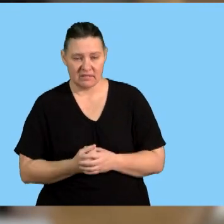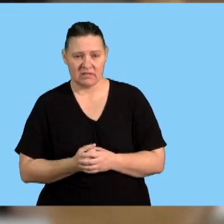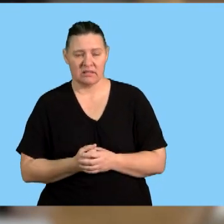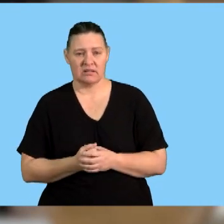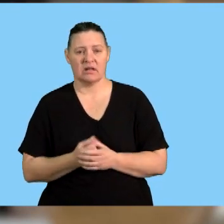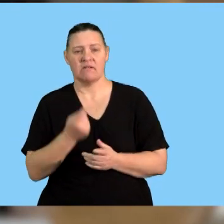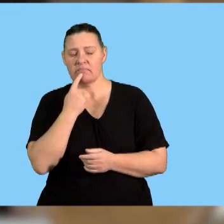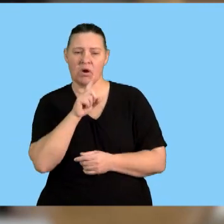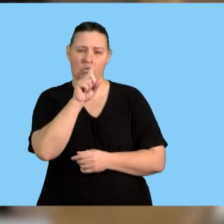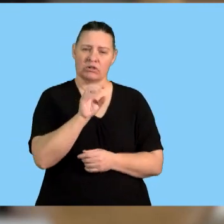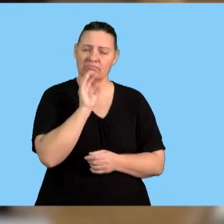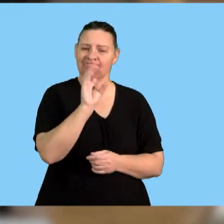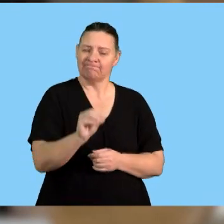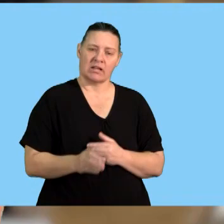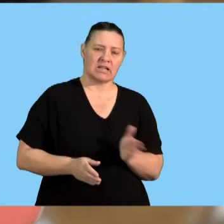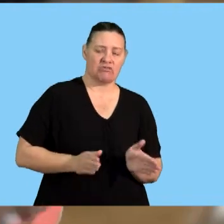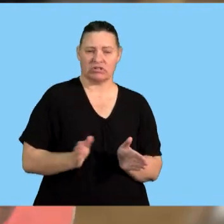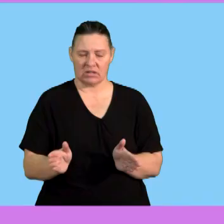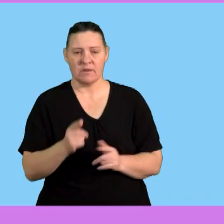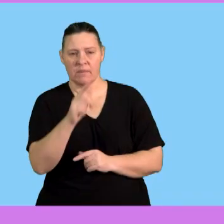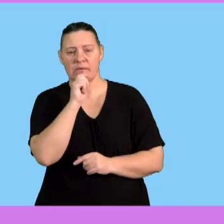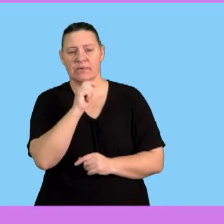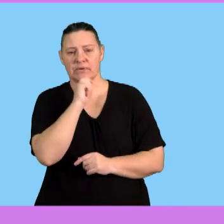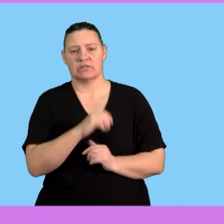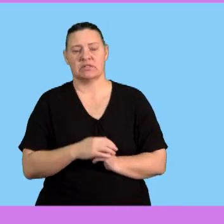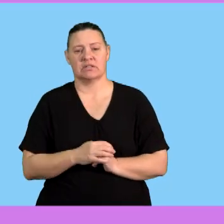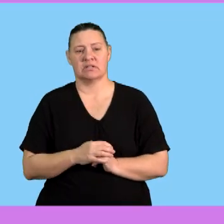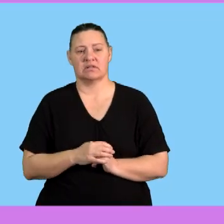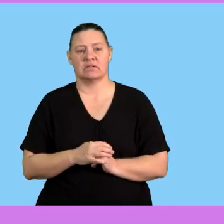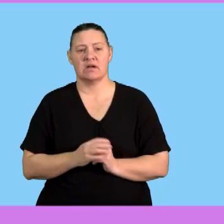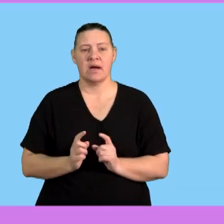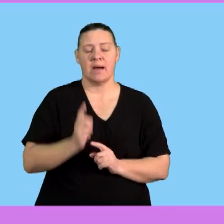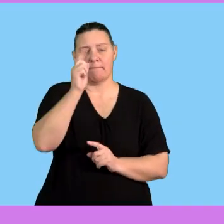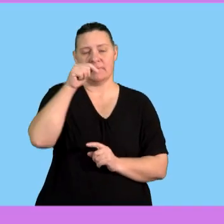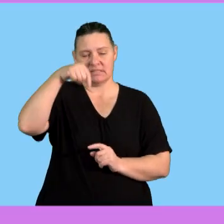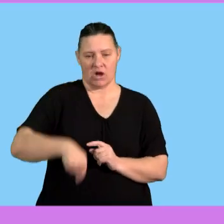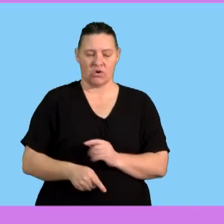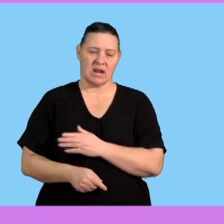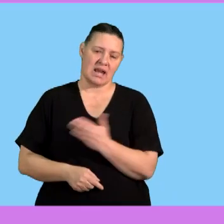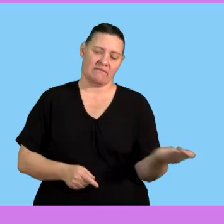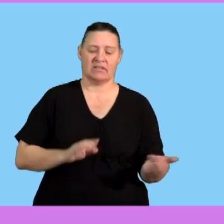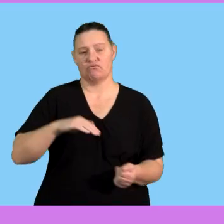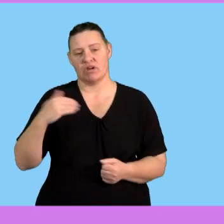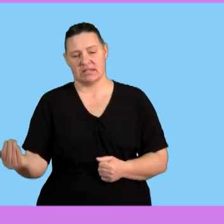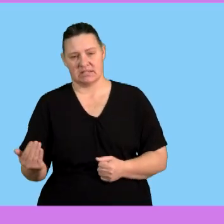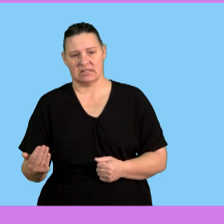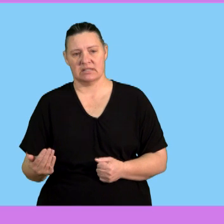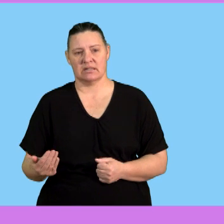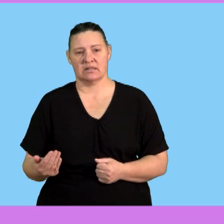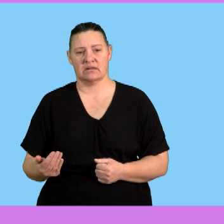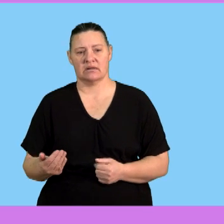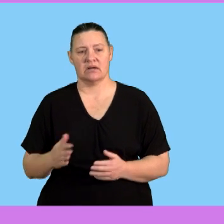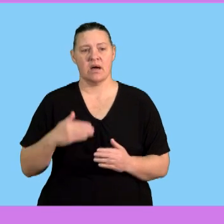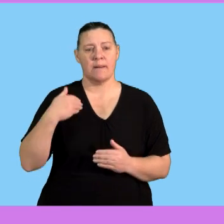you are asked on a question to give direction, you may use up, down, left, right,